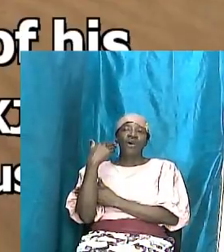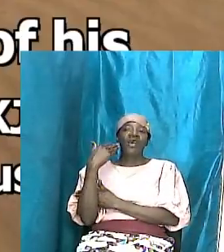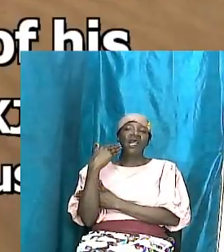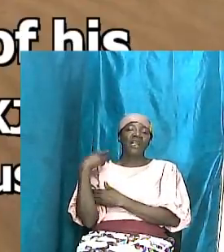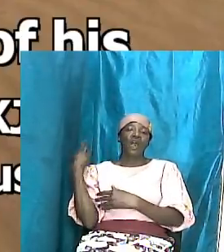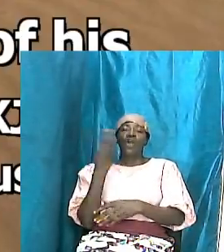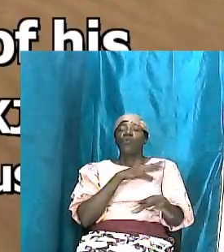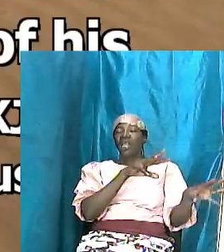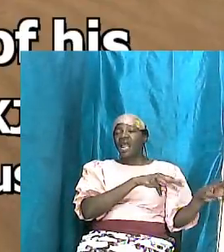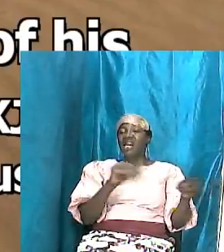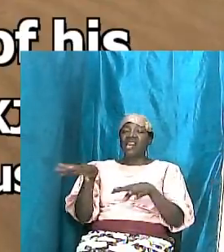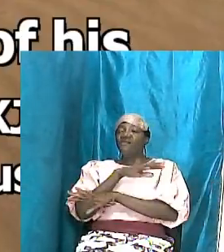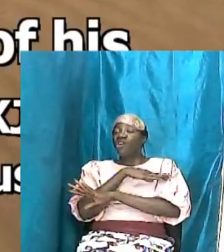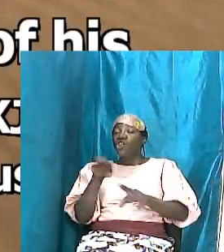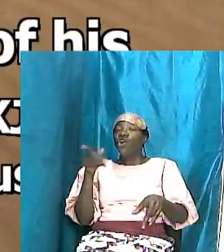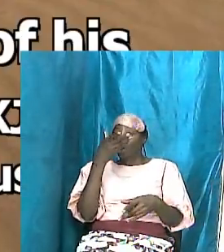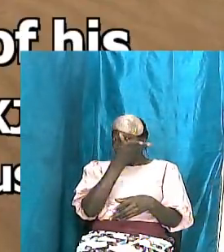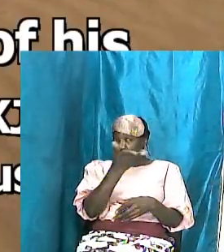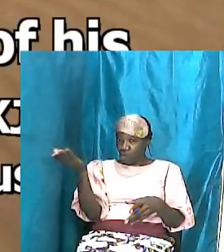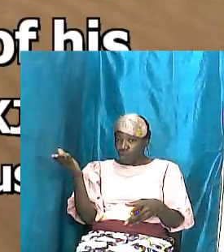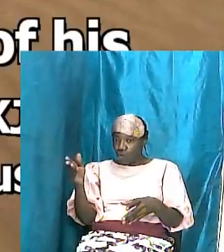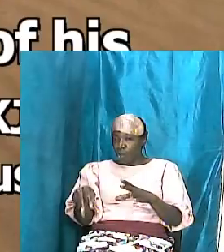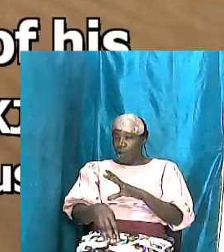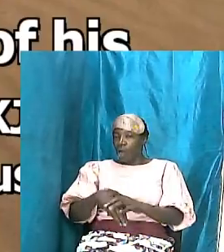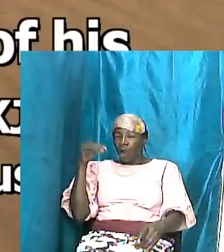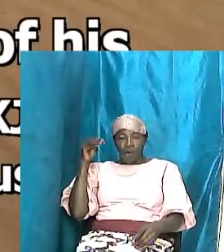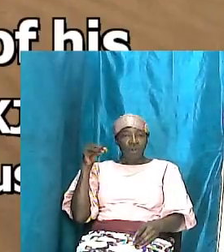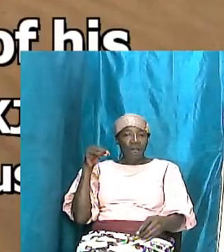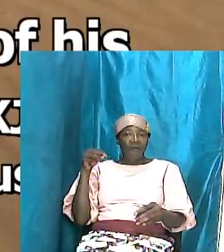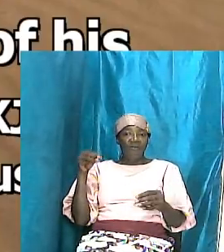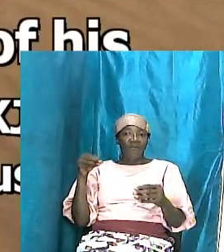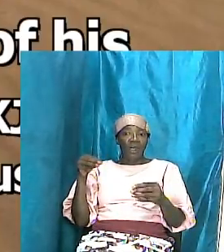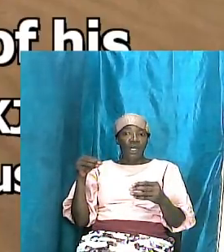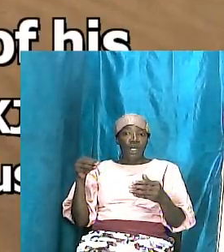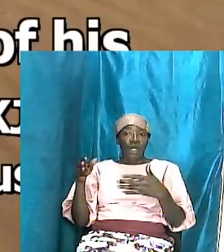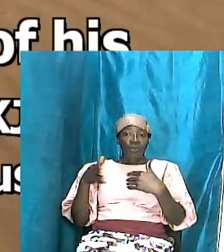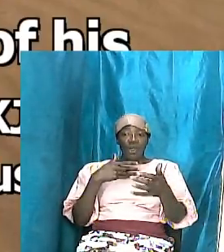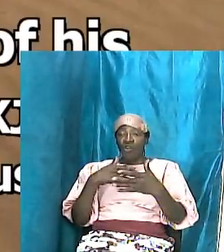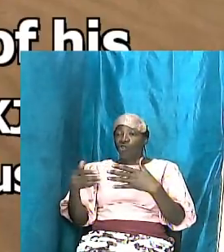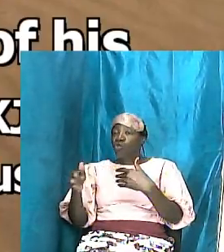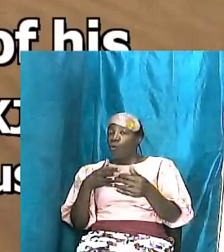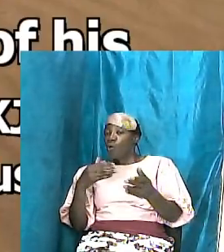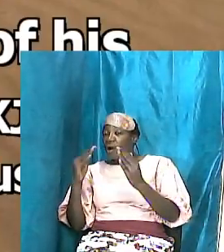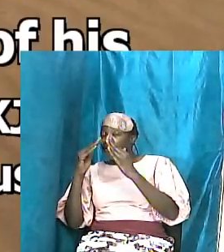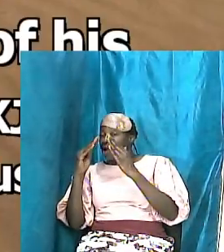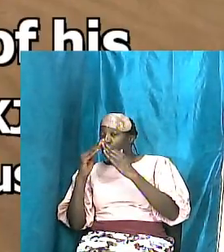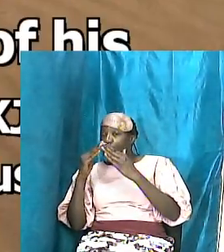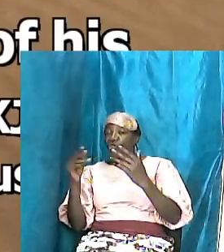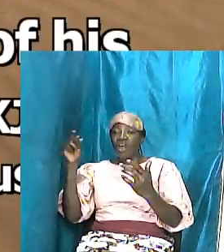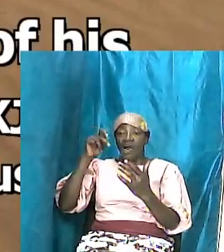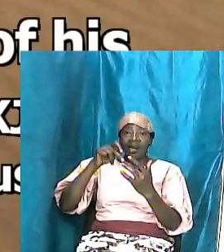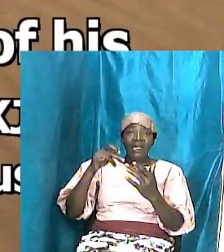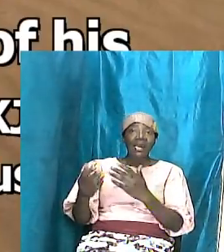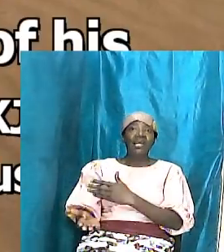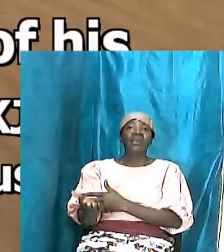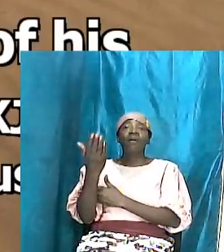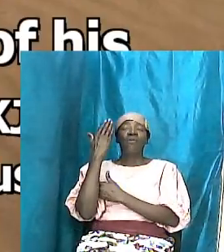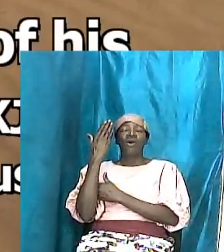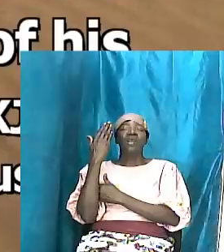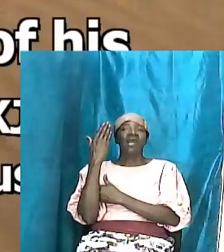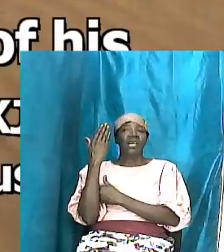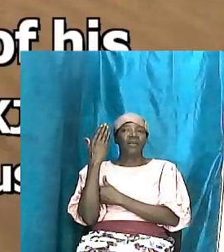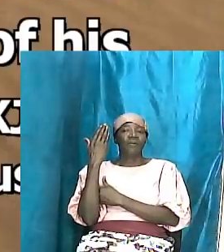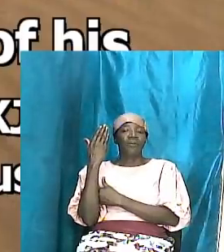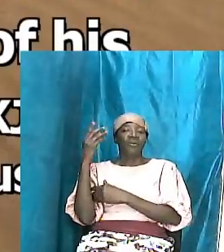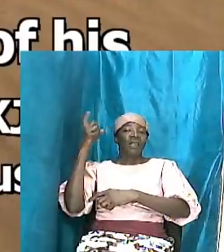leave. None of you must be out of your door of your house until in the morning. So here Moses is telling them what to do in the evening, you know,